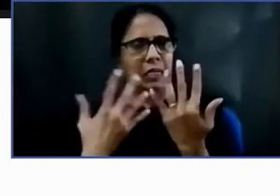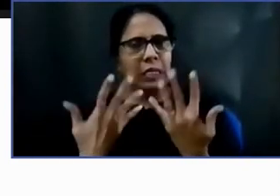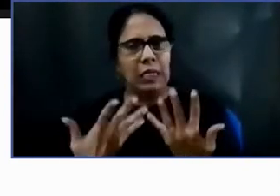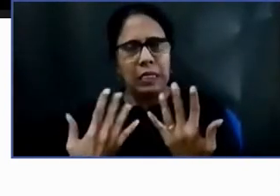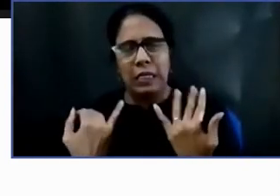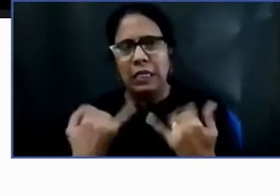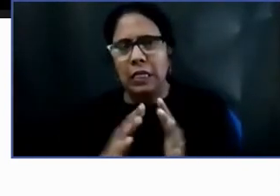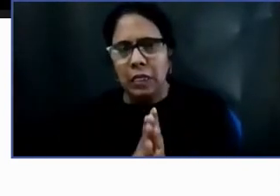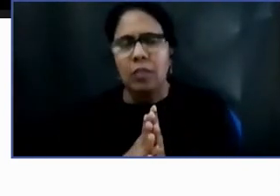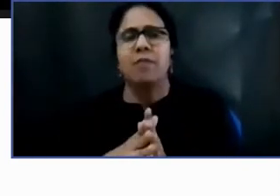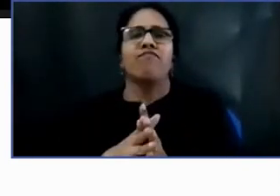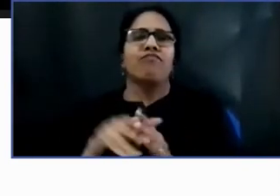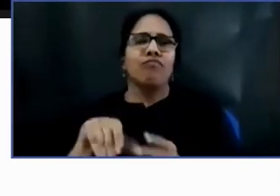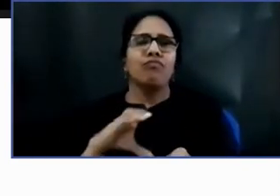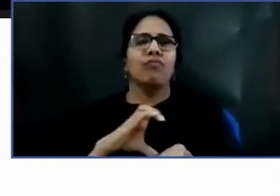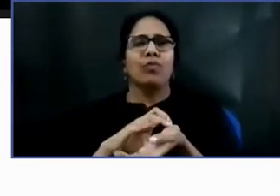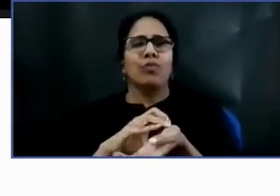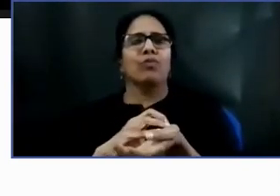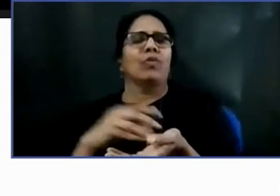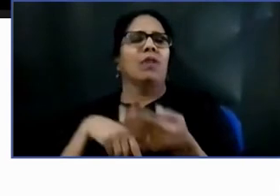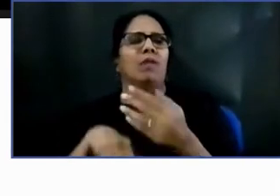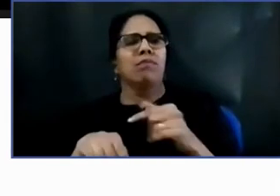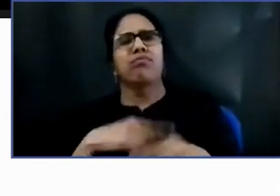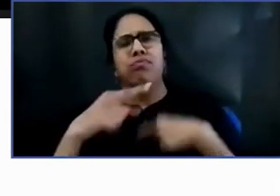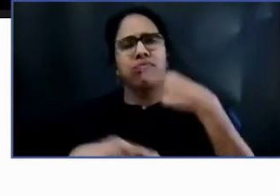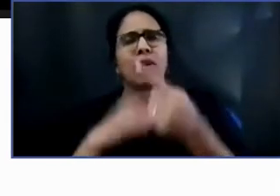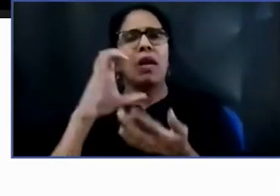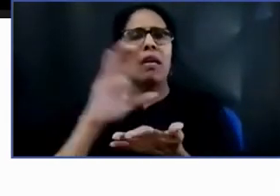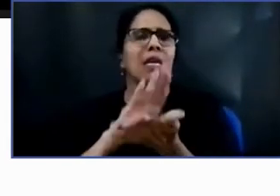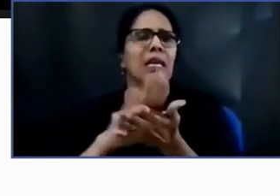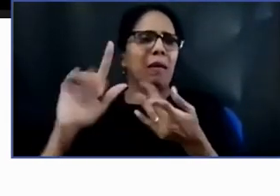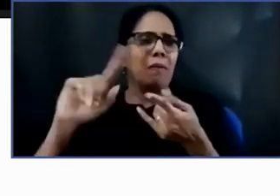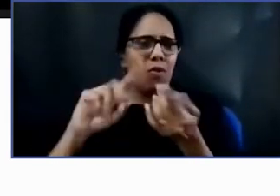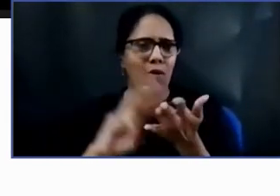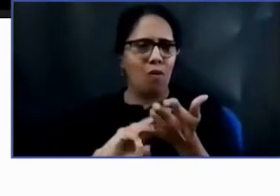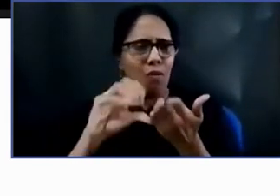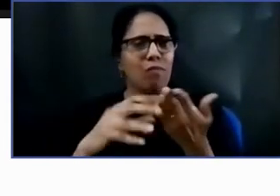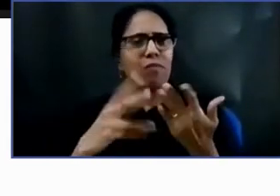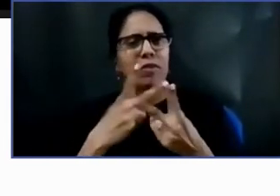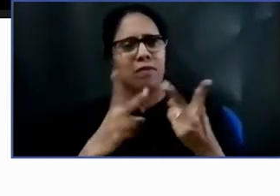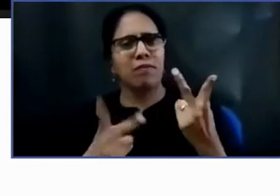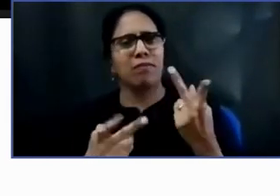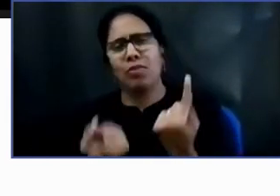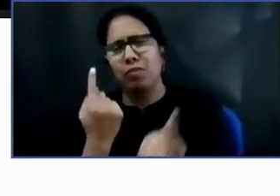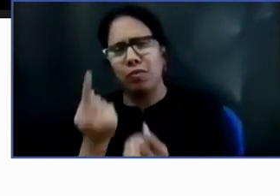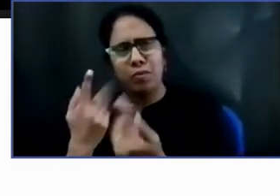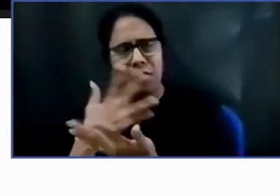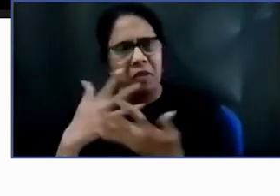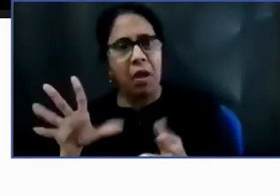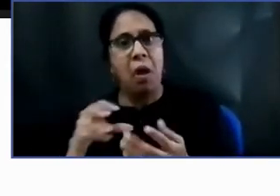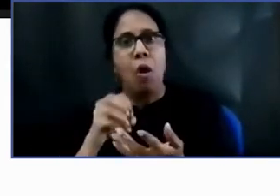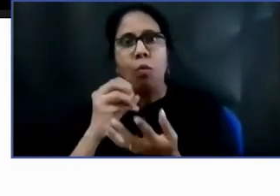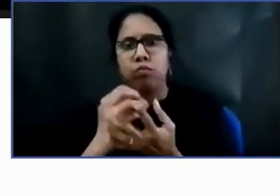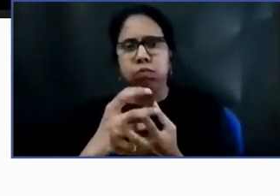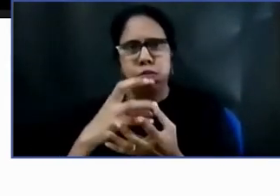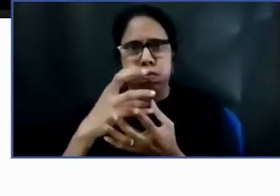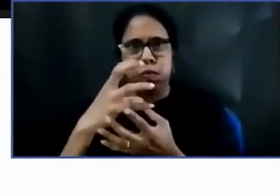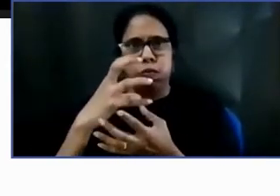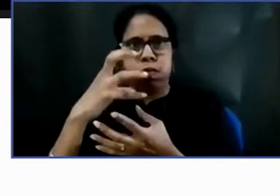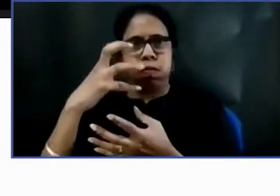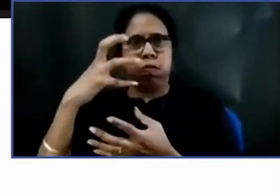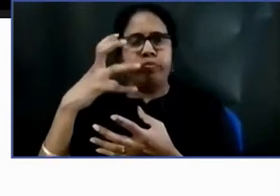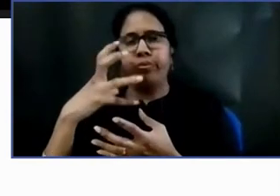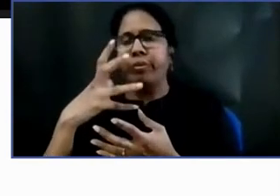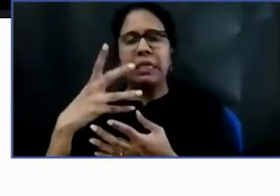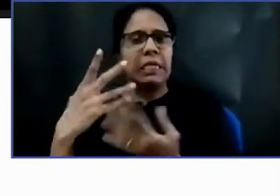Treatment was initiated. I underwent chemotherapy, but unfortunately, the tumor grew in size and my left